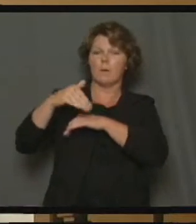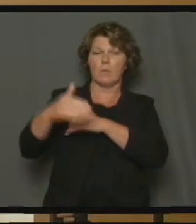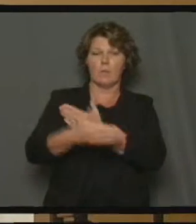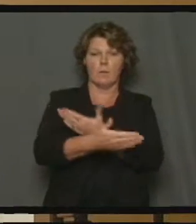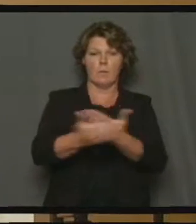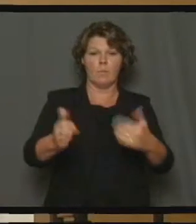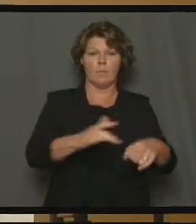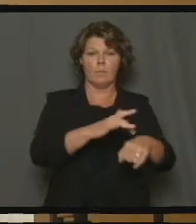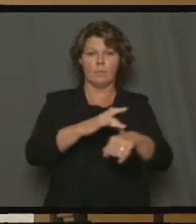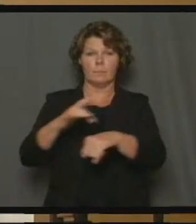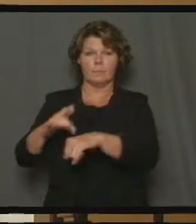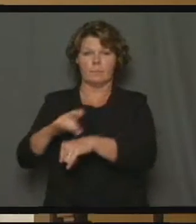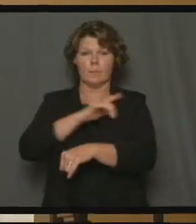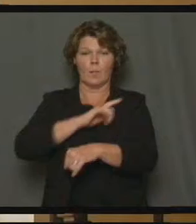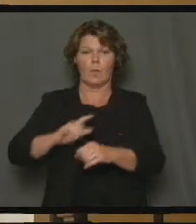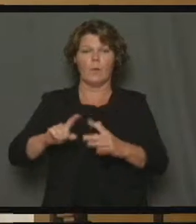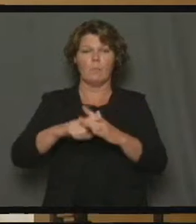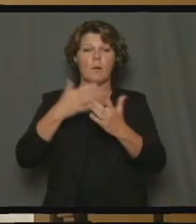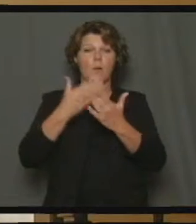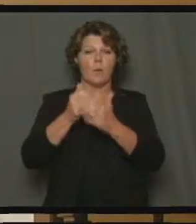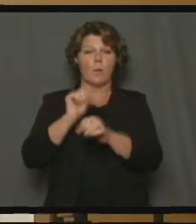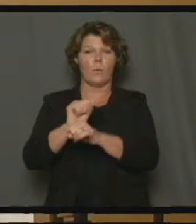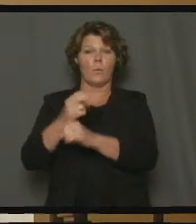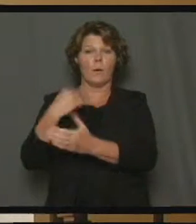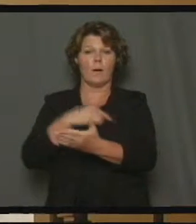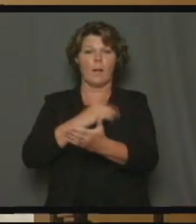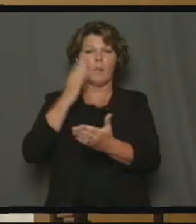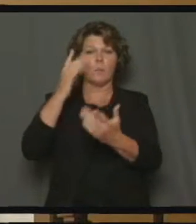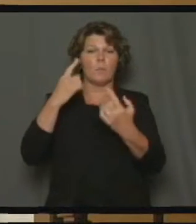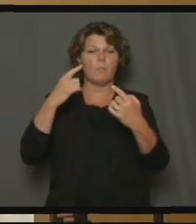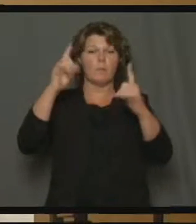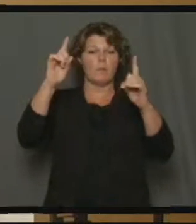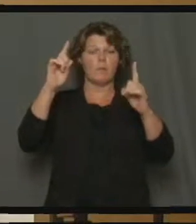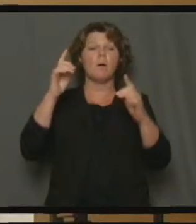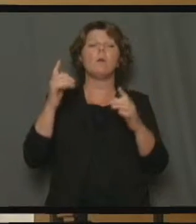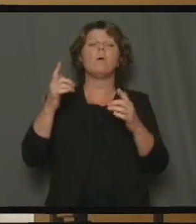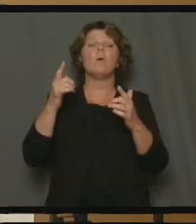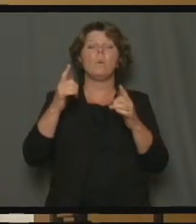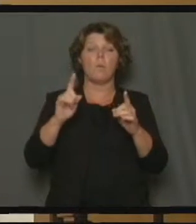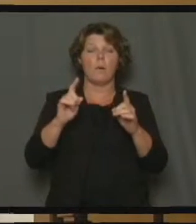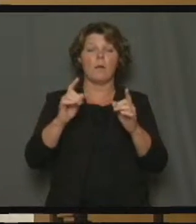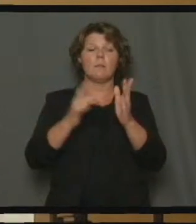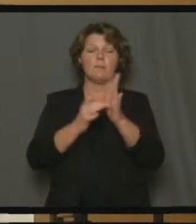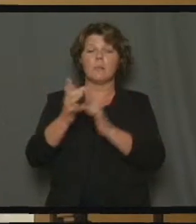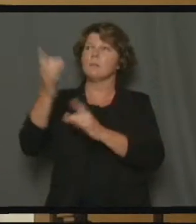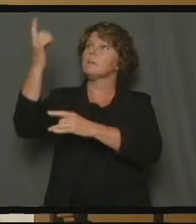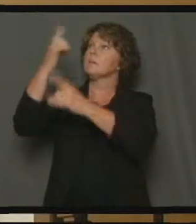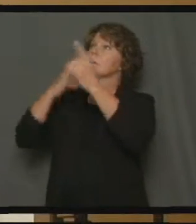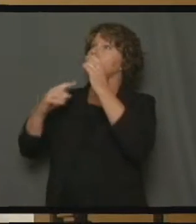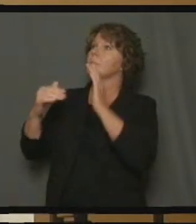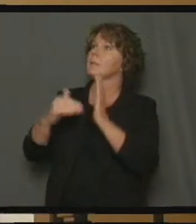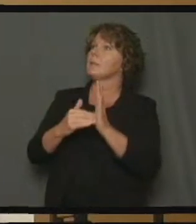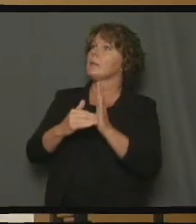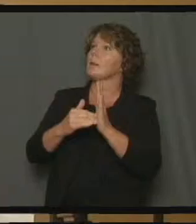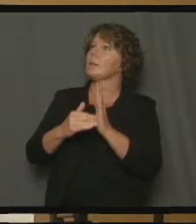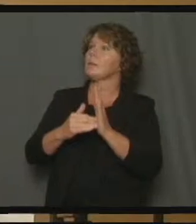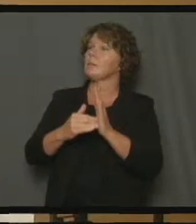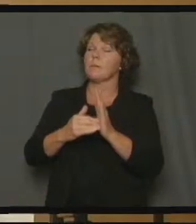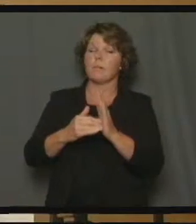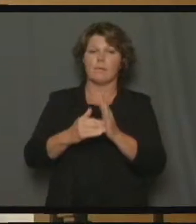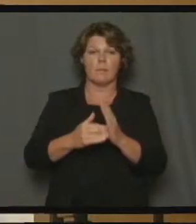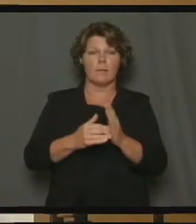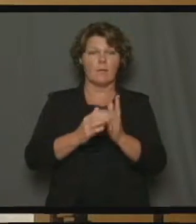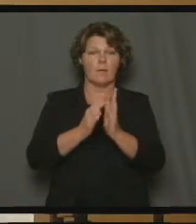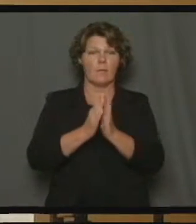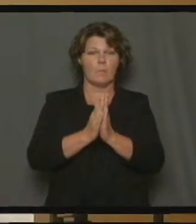Spirit. May the Lord, who has begun this good work in us, bring it to completion in the day of our Lord Jesus Christ.